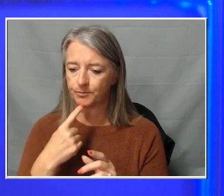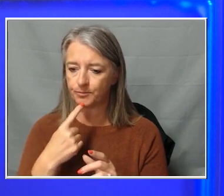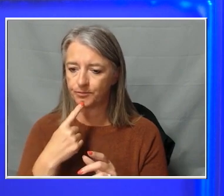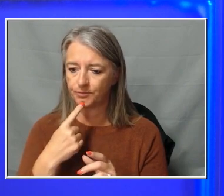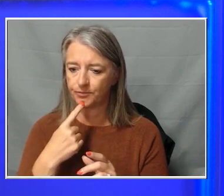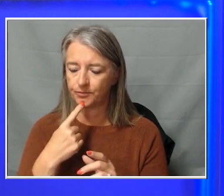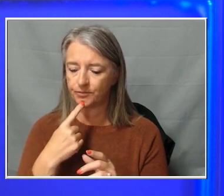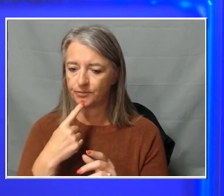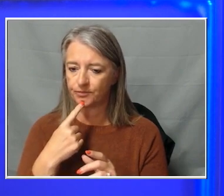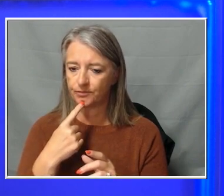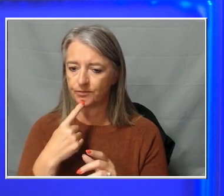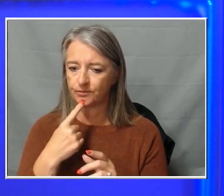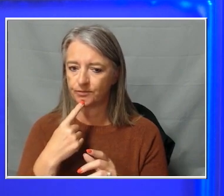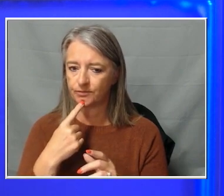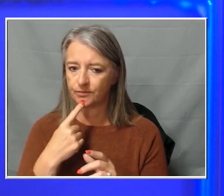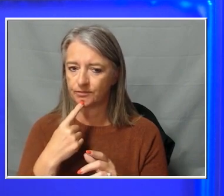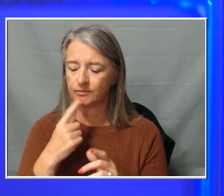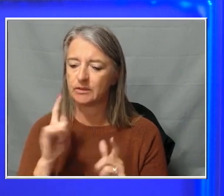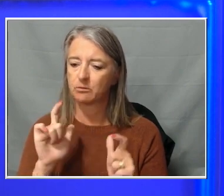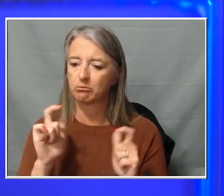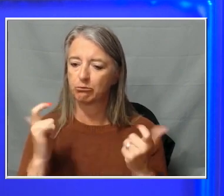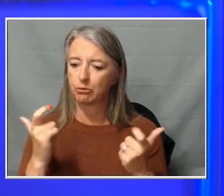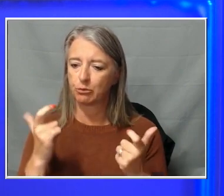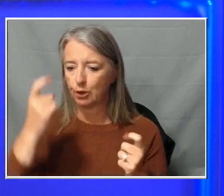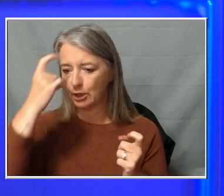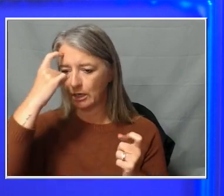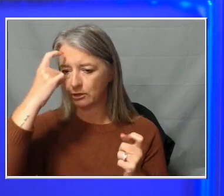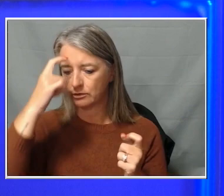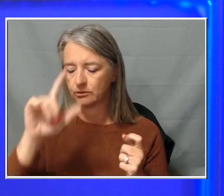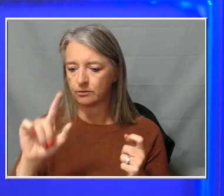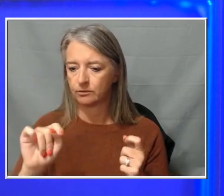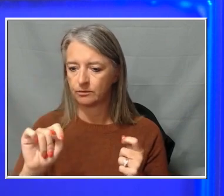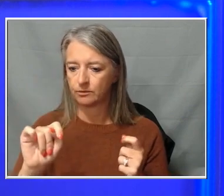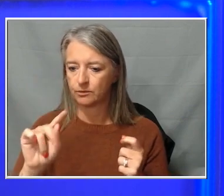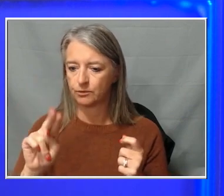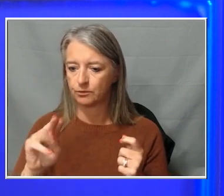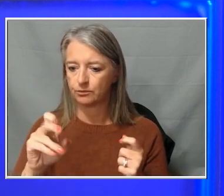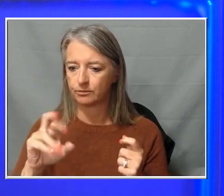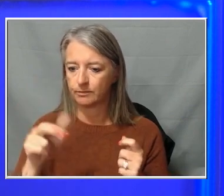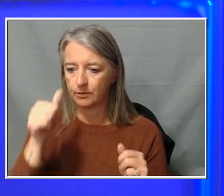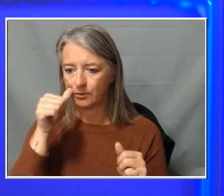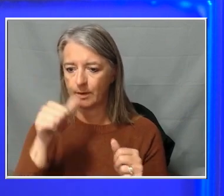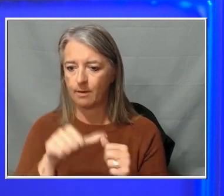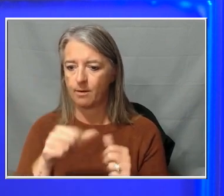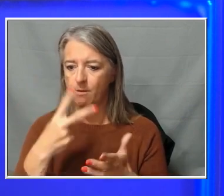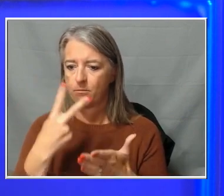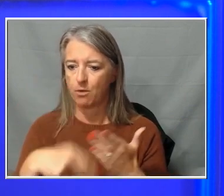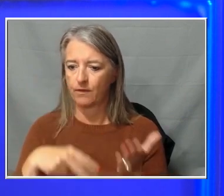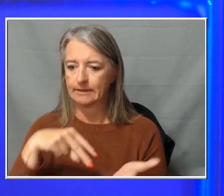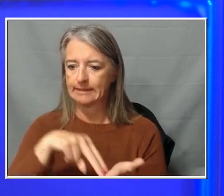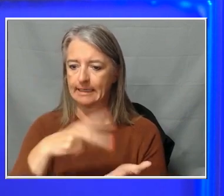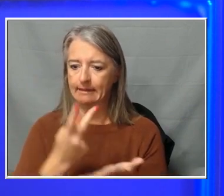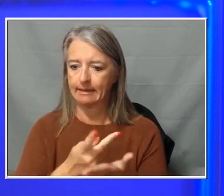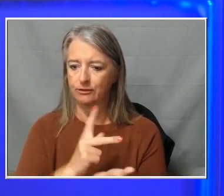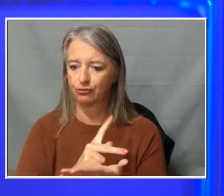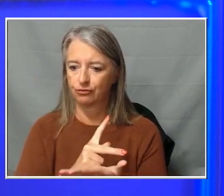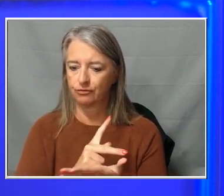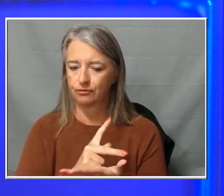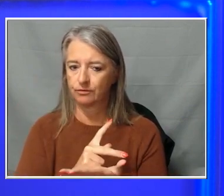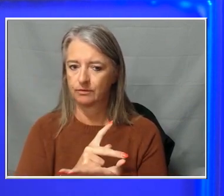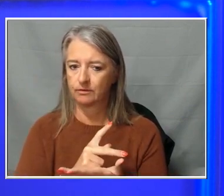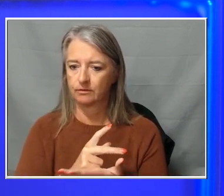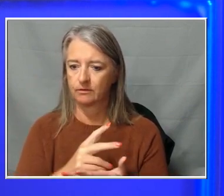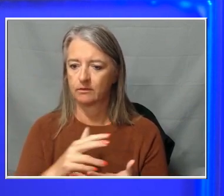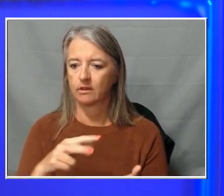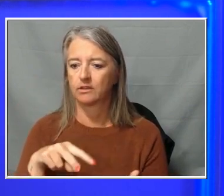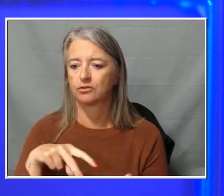is a pretty large brain tumor. And I remember both of us were standing in the kitchen, and I just crumpled